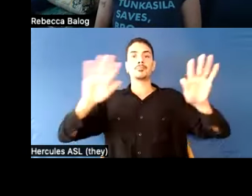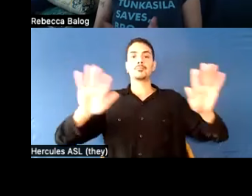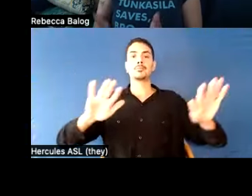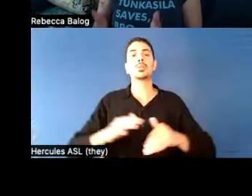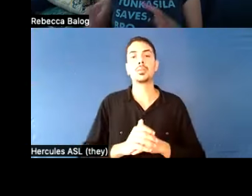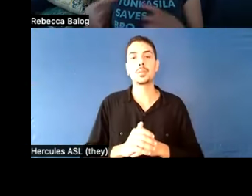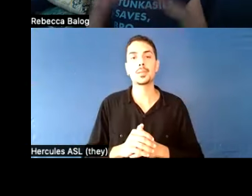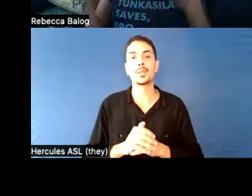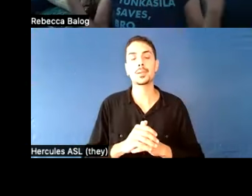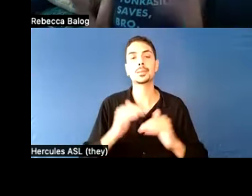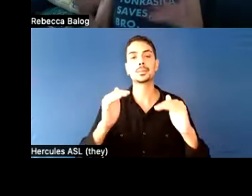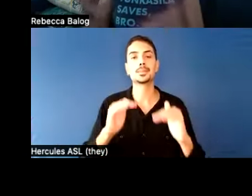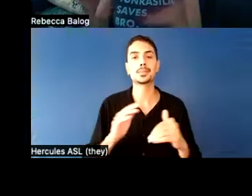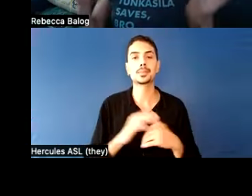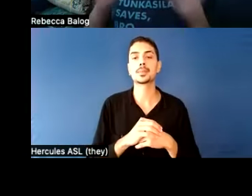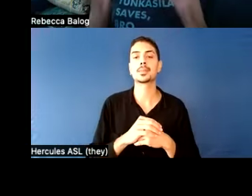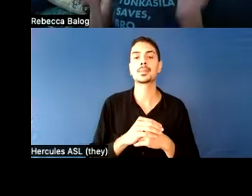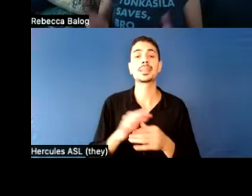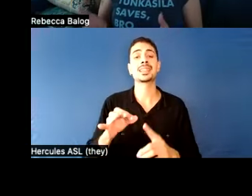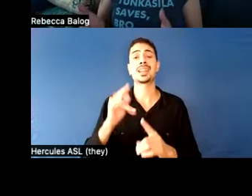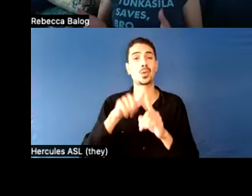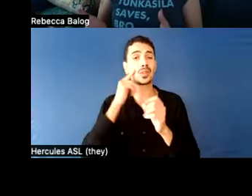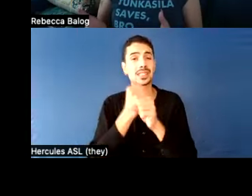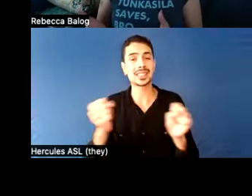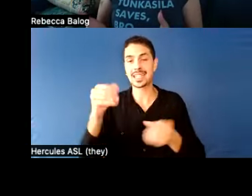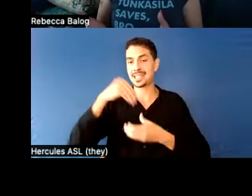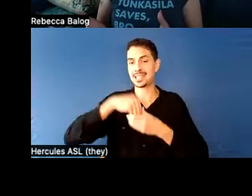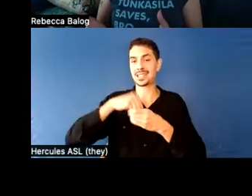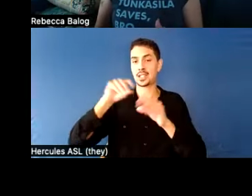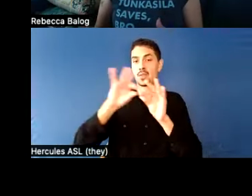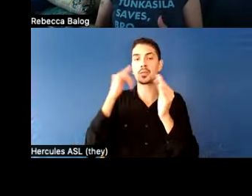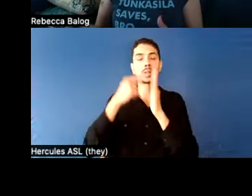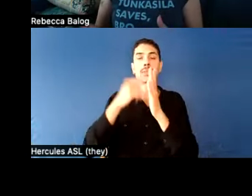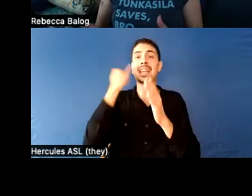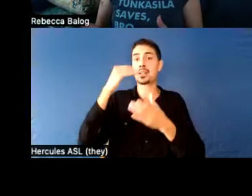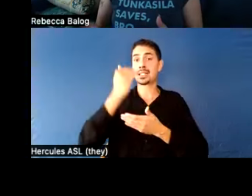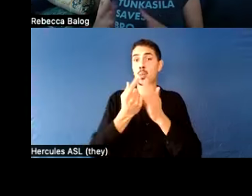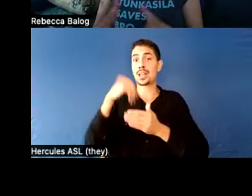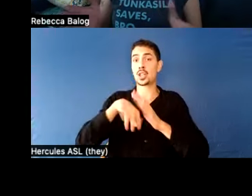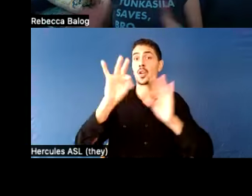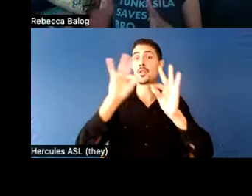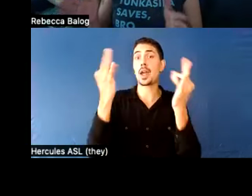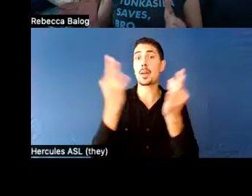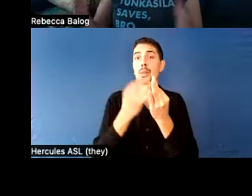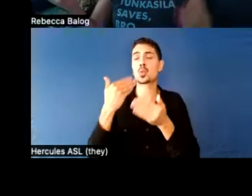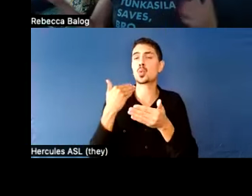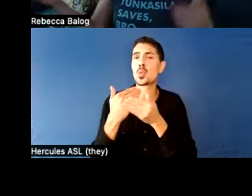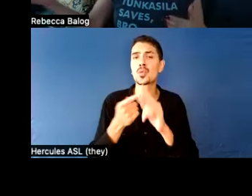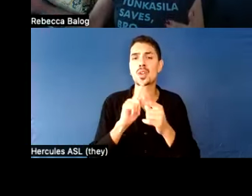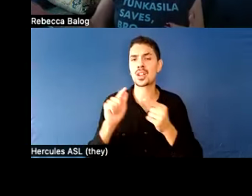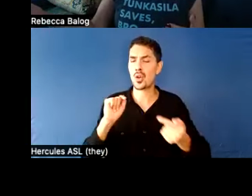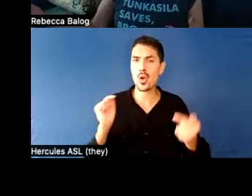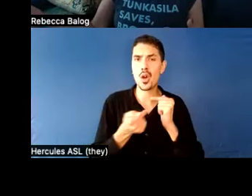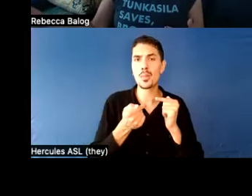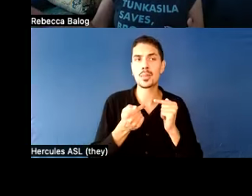their immediate family or circle growing up was their harm doer. That trust, like, how do you get close